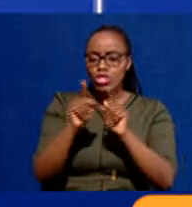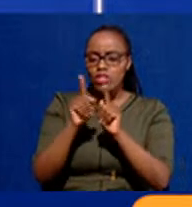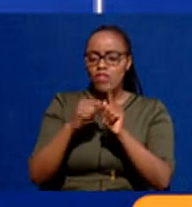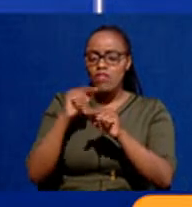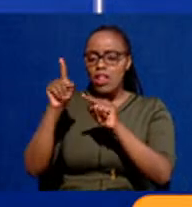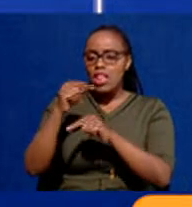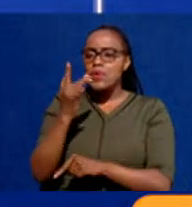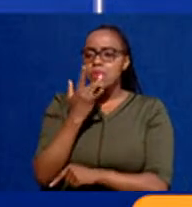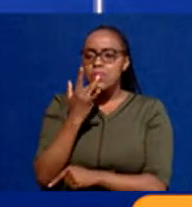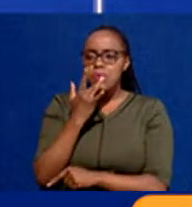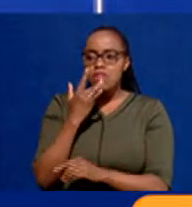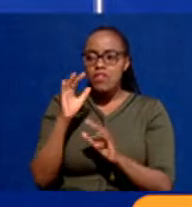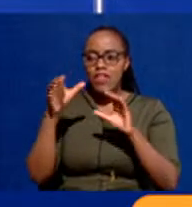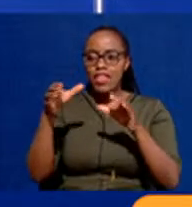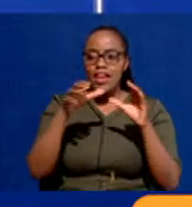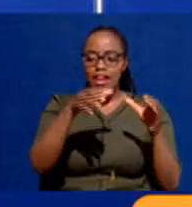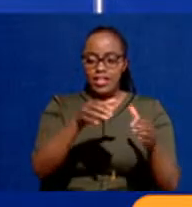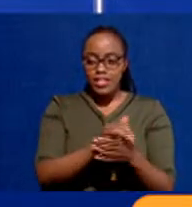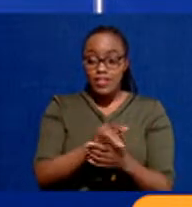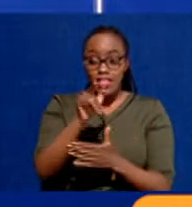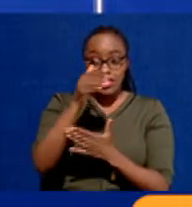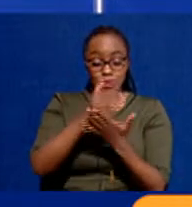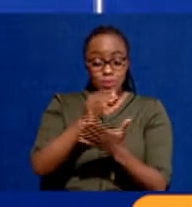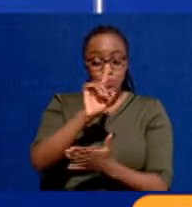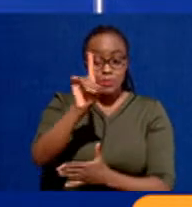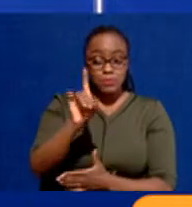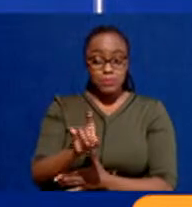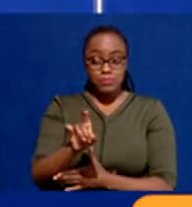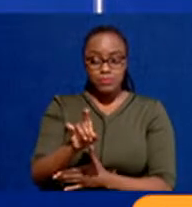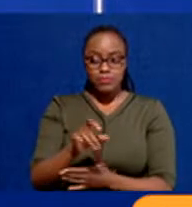to favoured entities. Is this true?